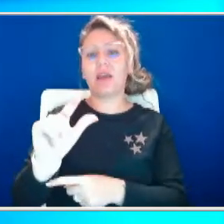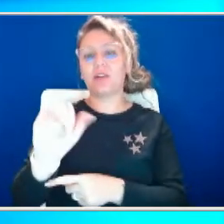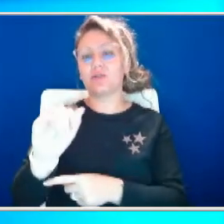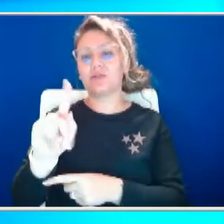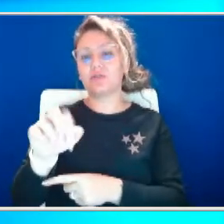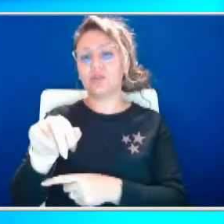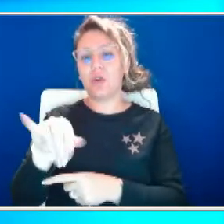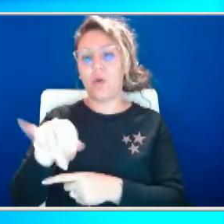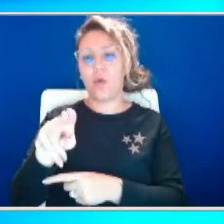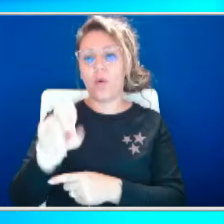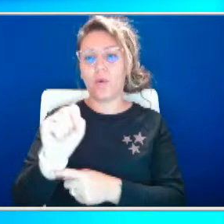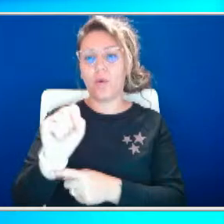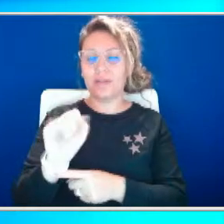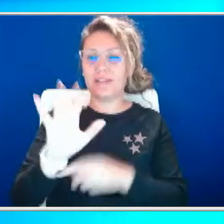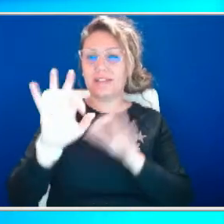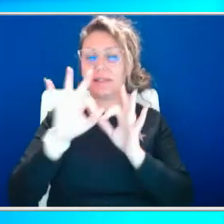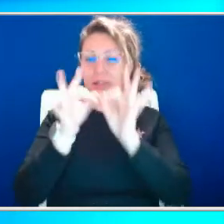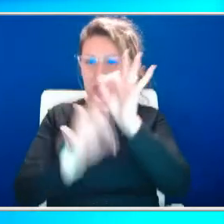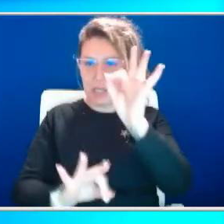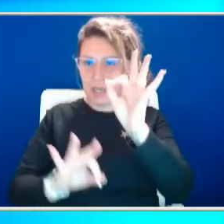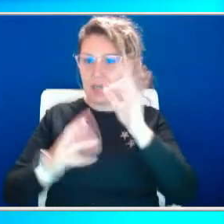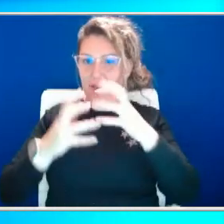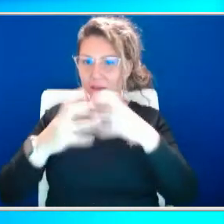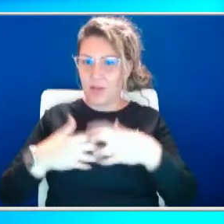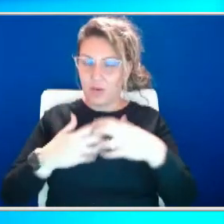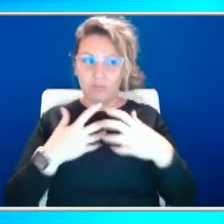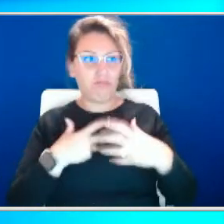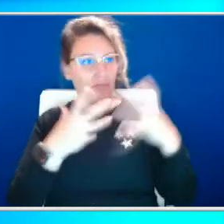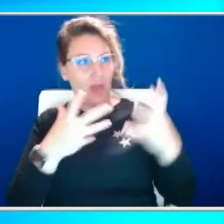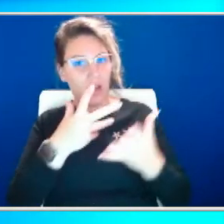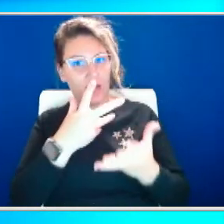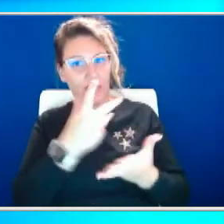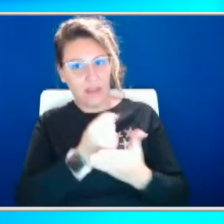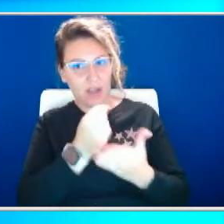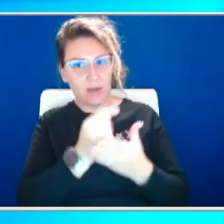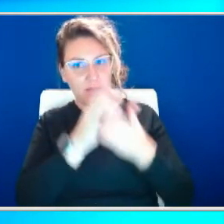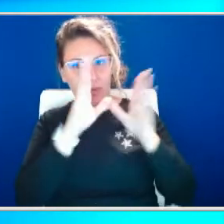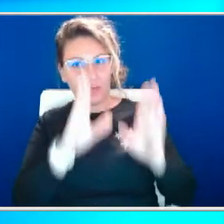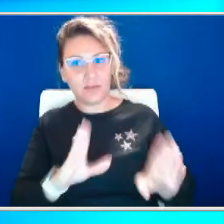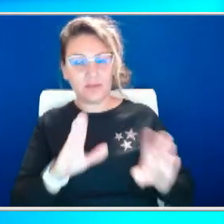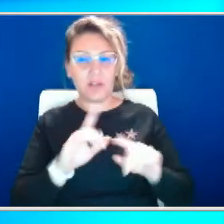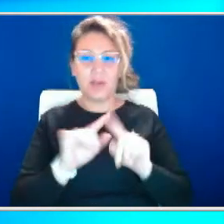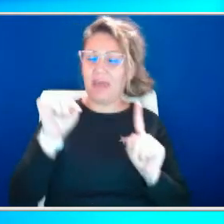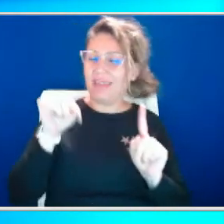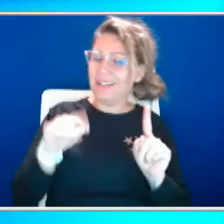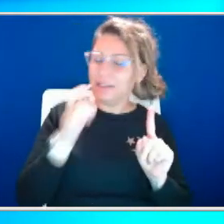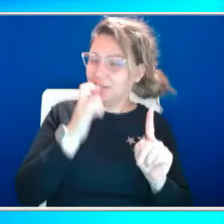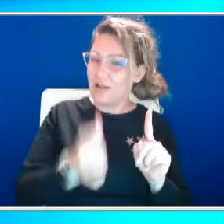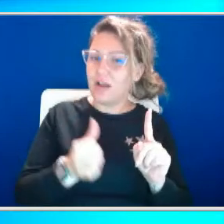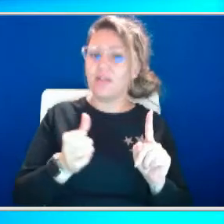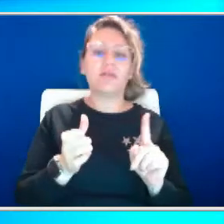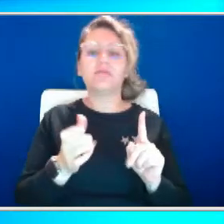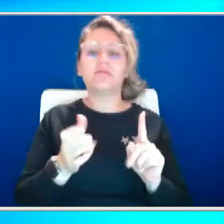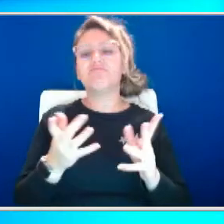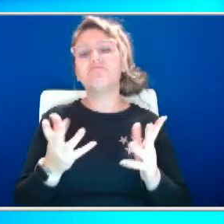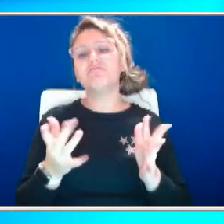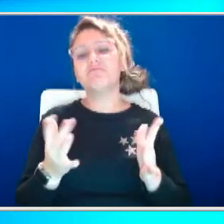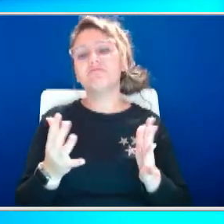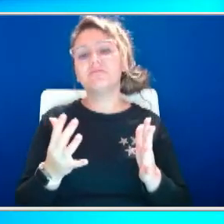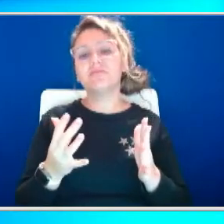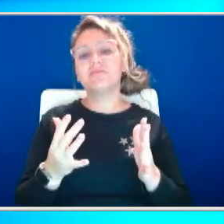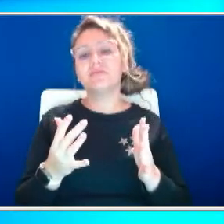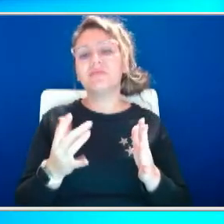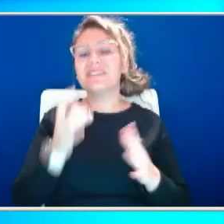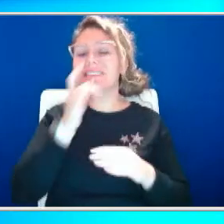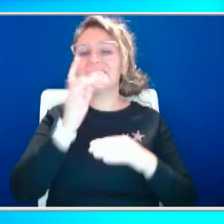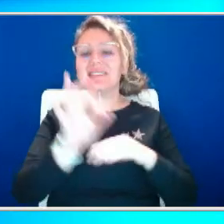that Ron had, and we have a lot of great therapies for spinal stenosis, just does not happen to be one of them, is for, you know, dysfunction of the main